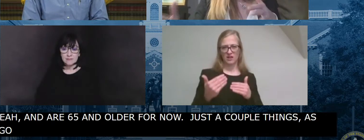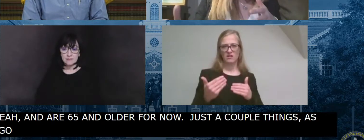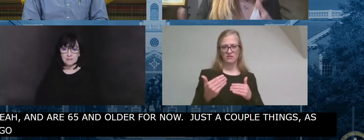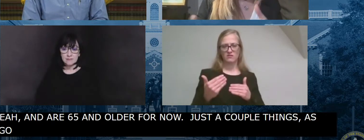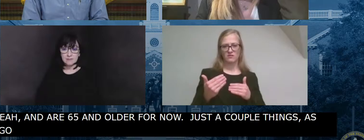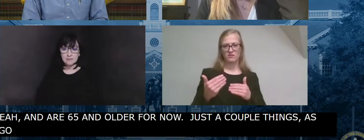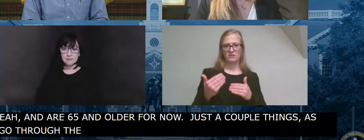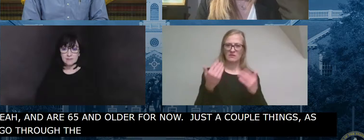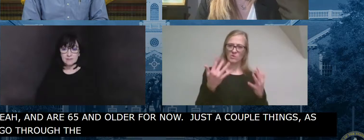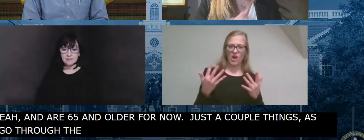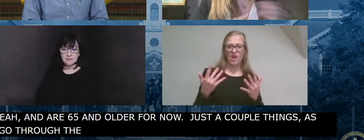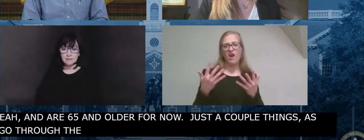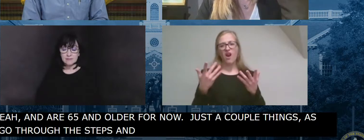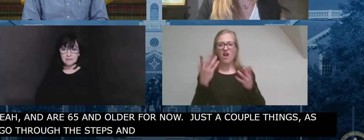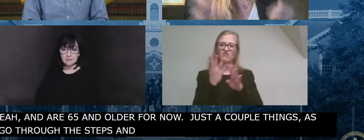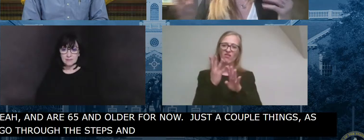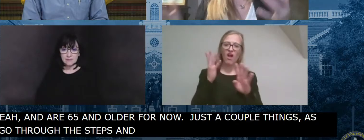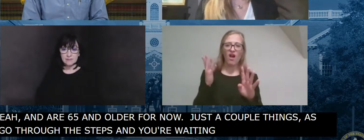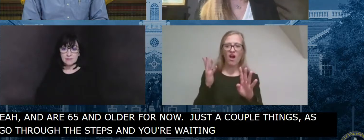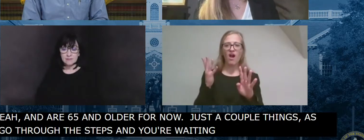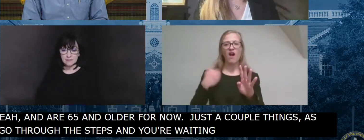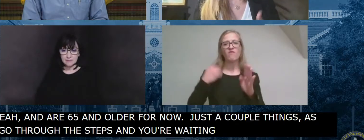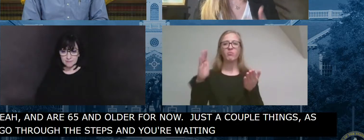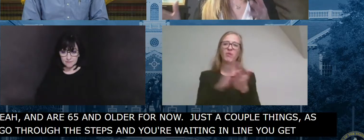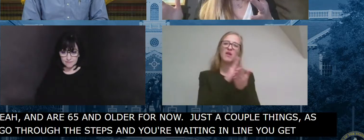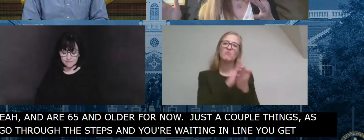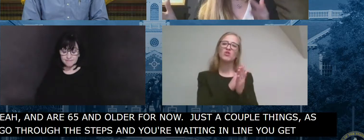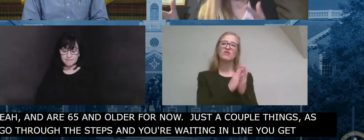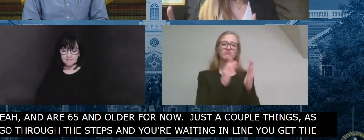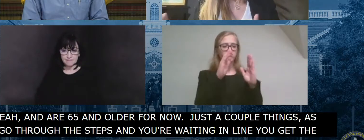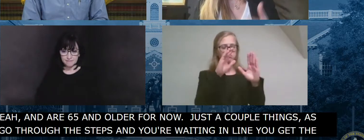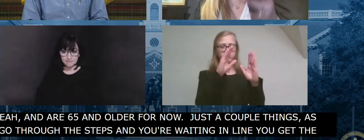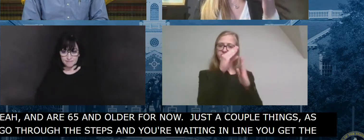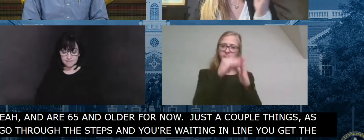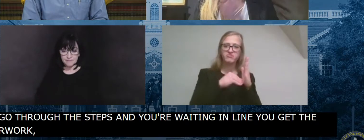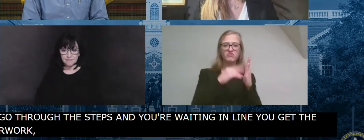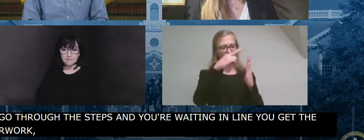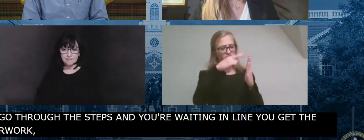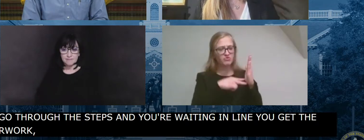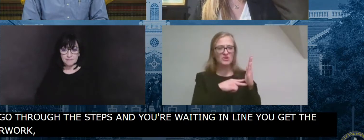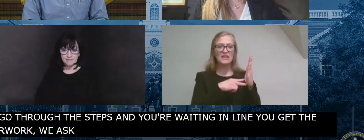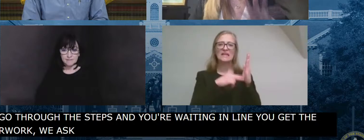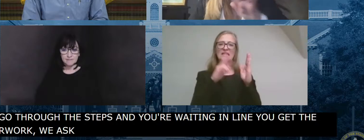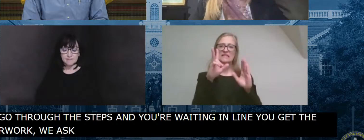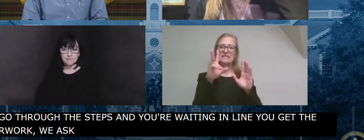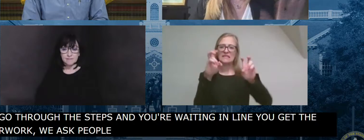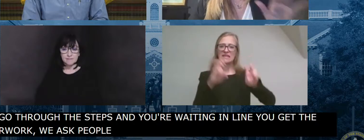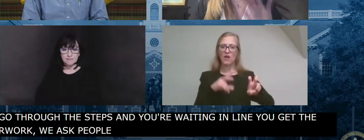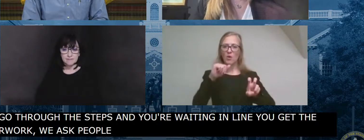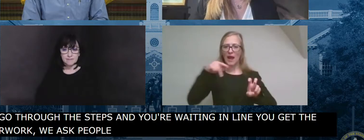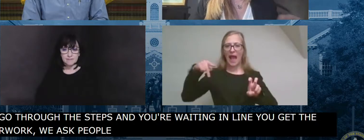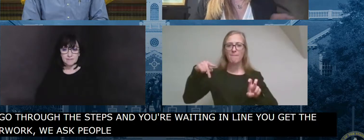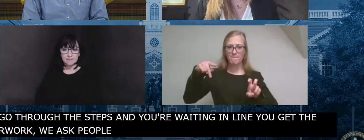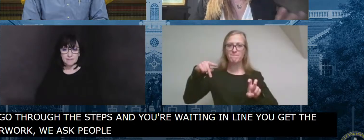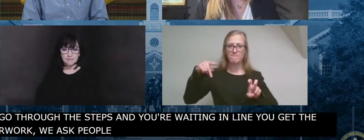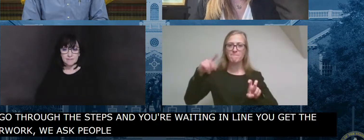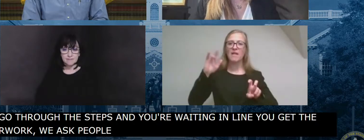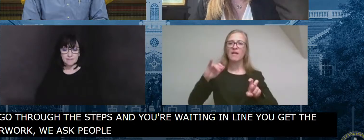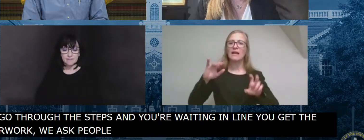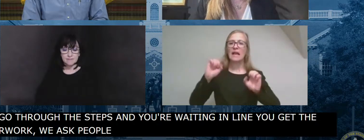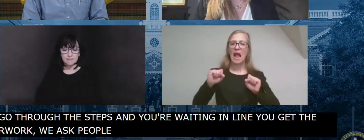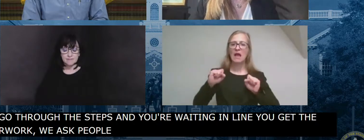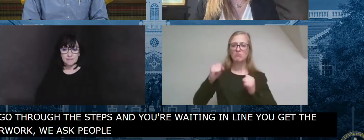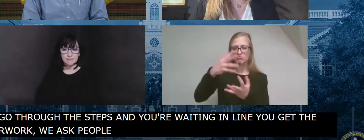you're kind of waiting in line, you get the paperwork. We ask people to read it and to download this app that allows you to